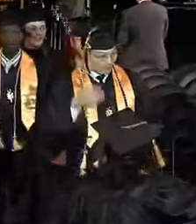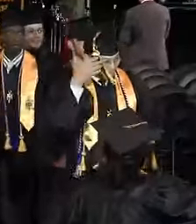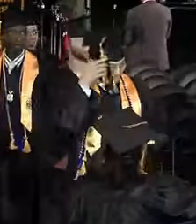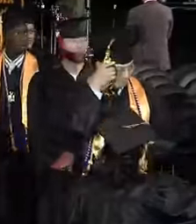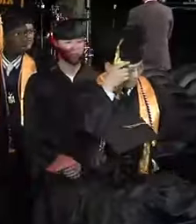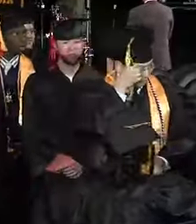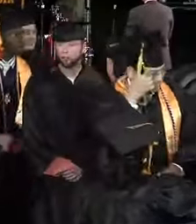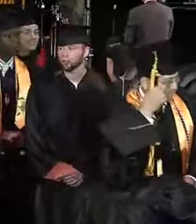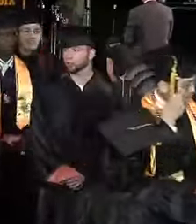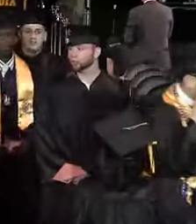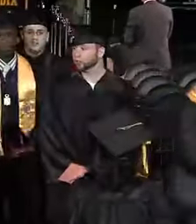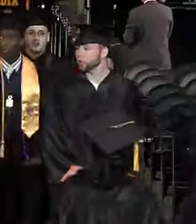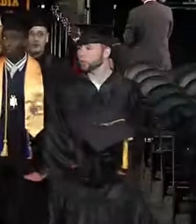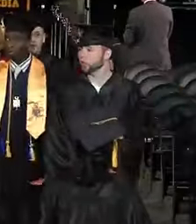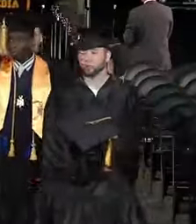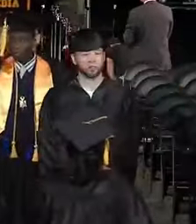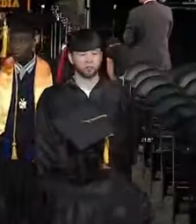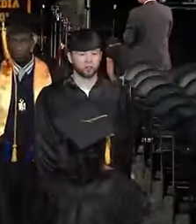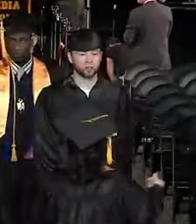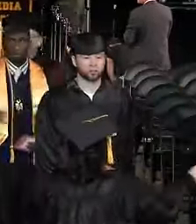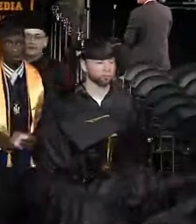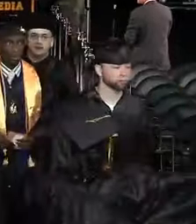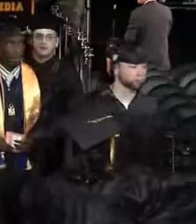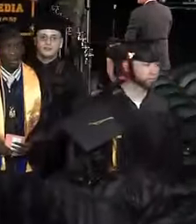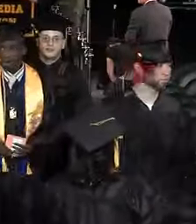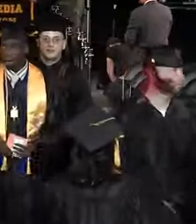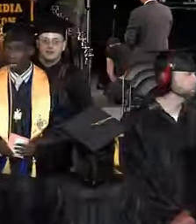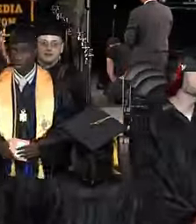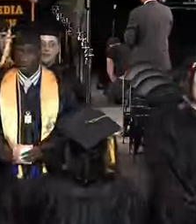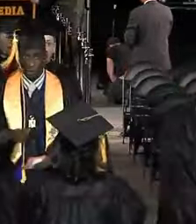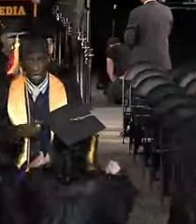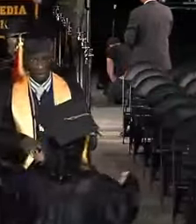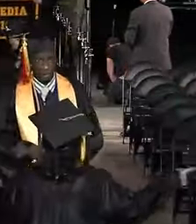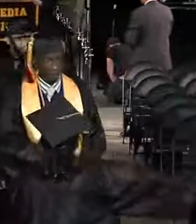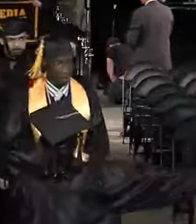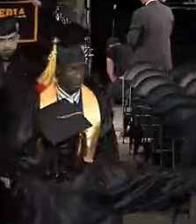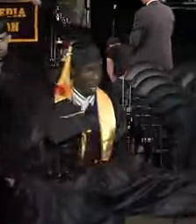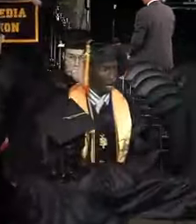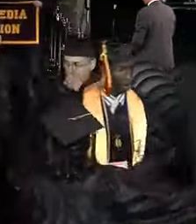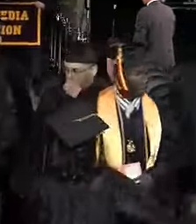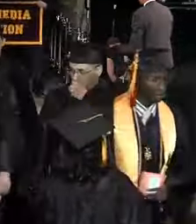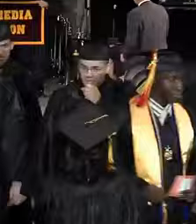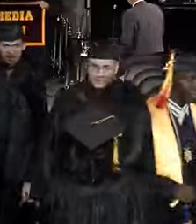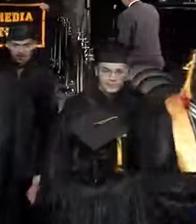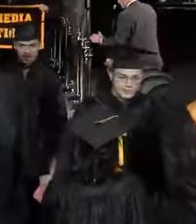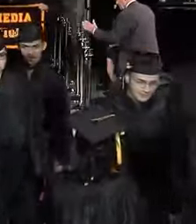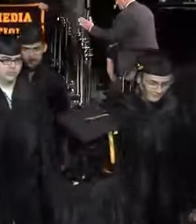Thank you.